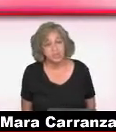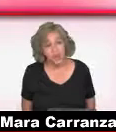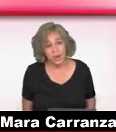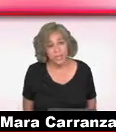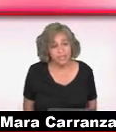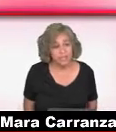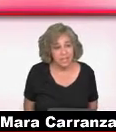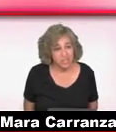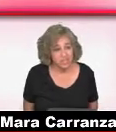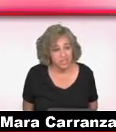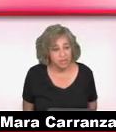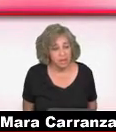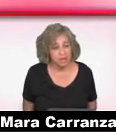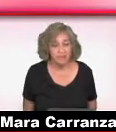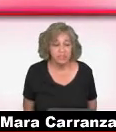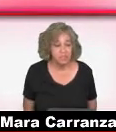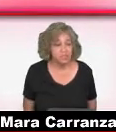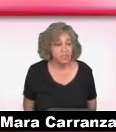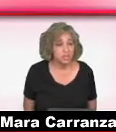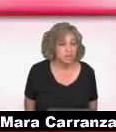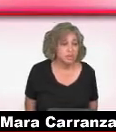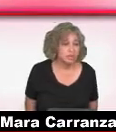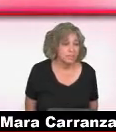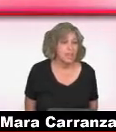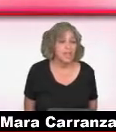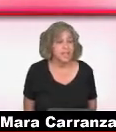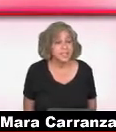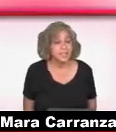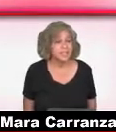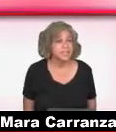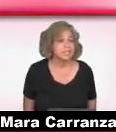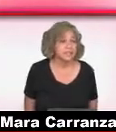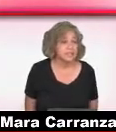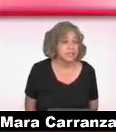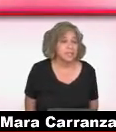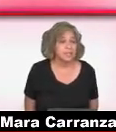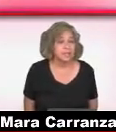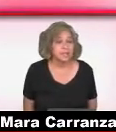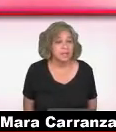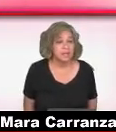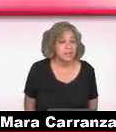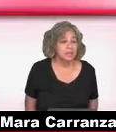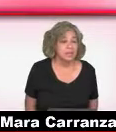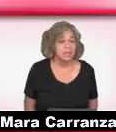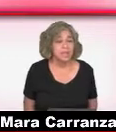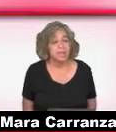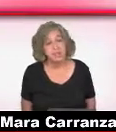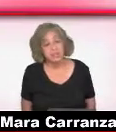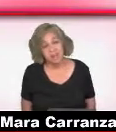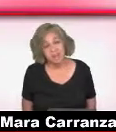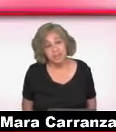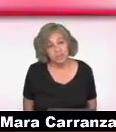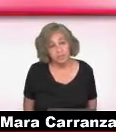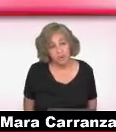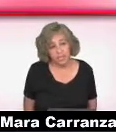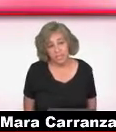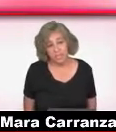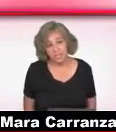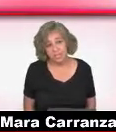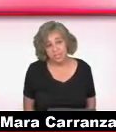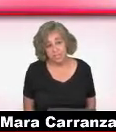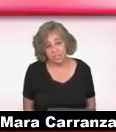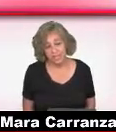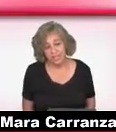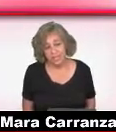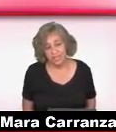just go directly to the National Guard, if you're so sure, I insist, send another letter to the